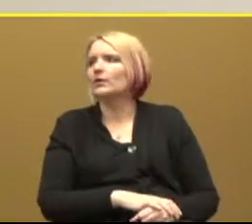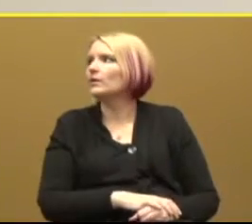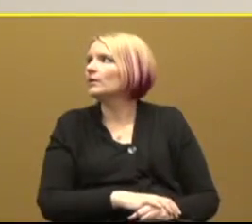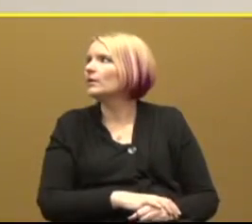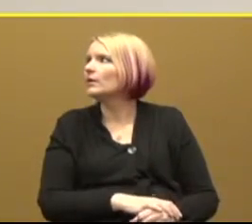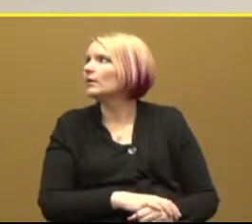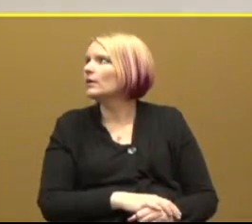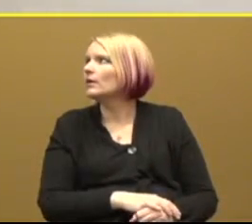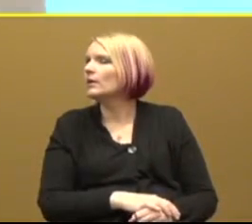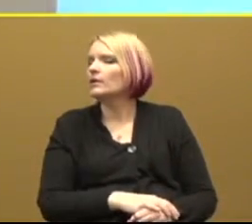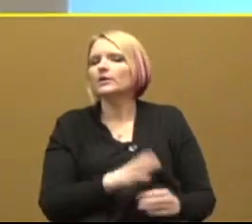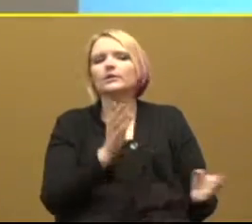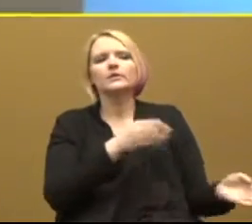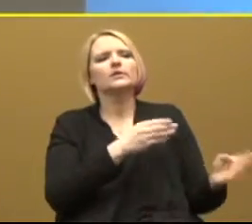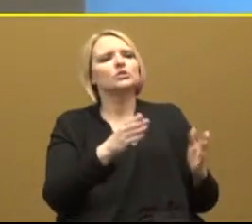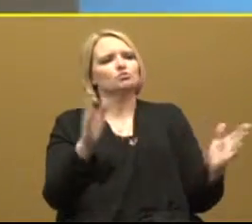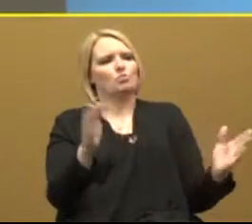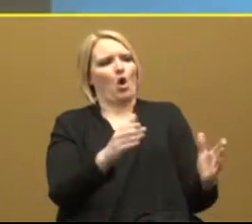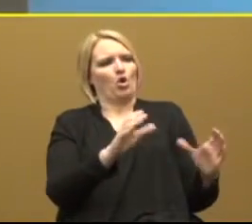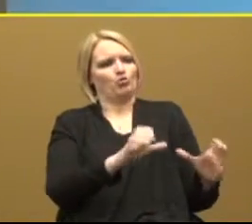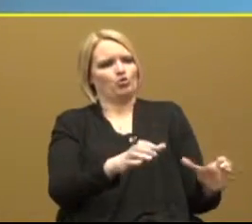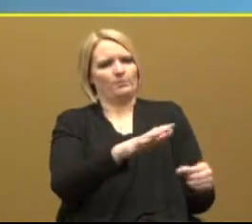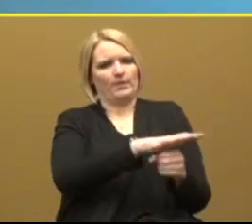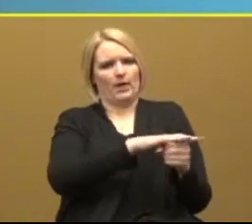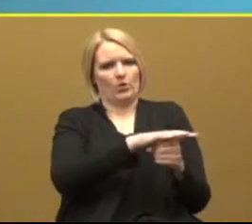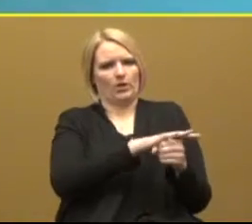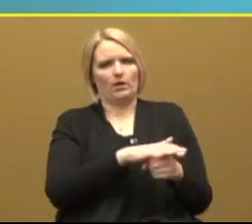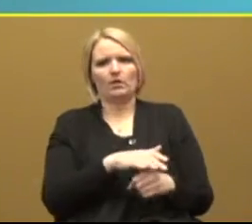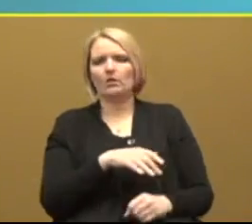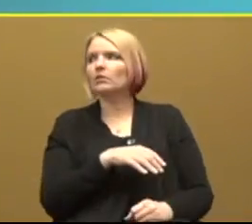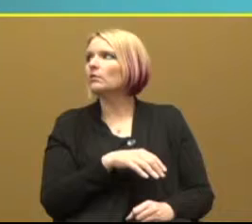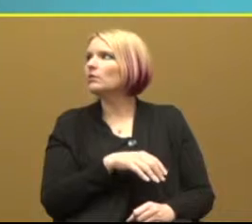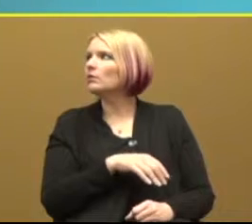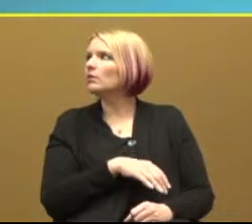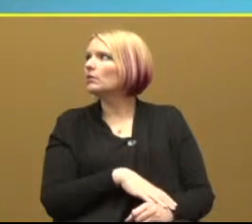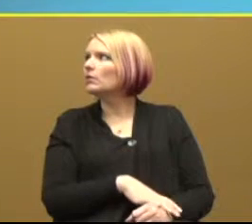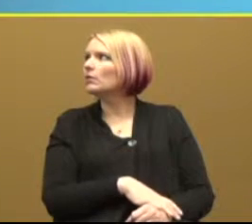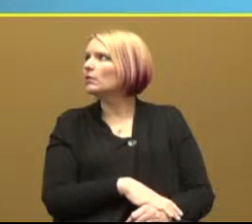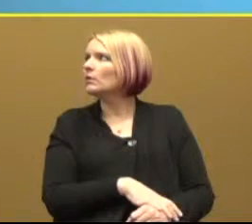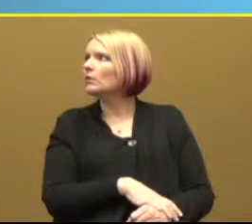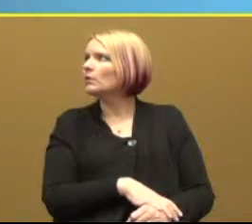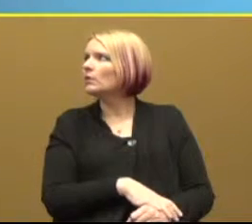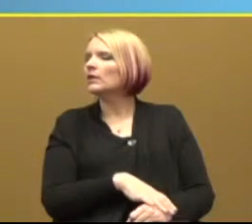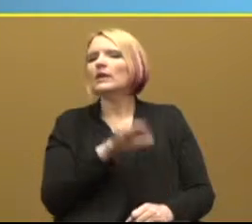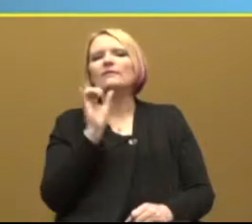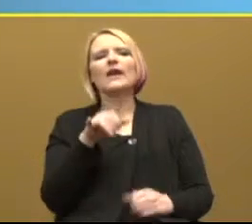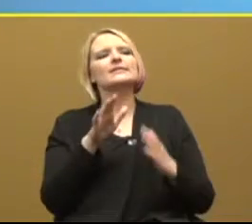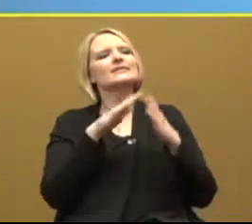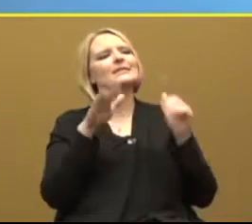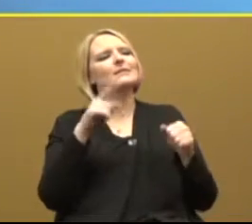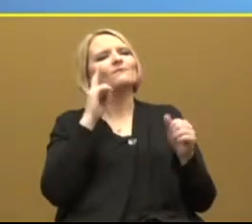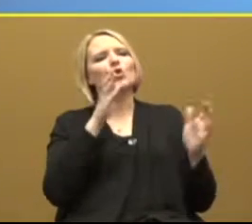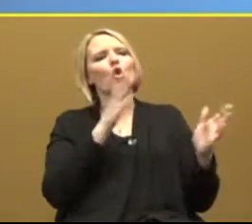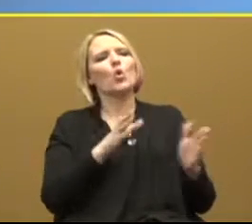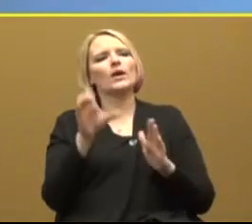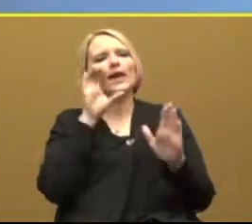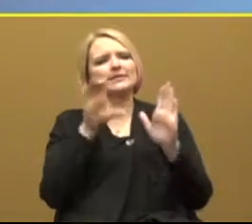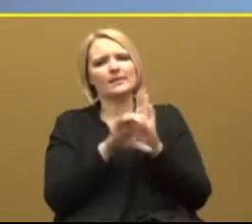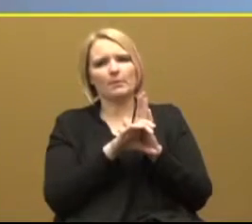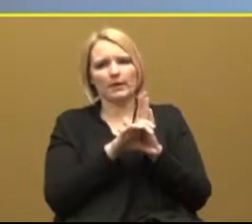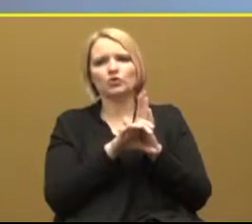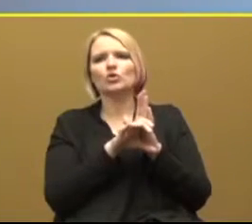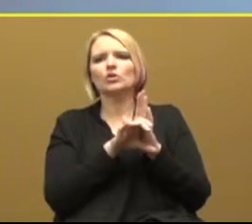and the small group area. Here is what she was just talking about. This is our system for organizing the